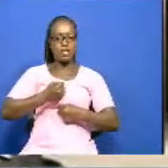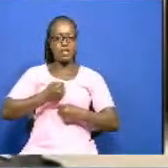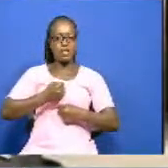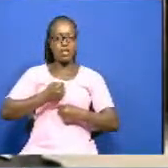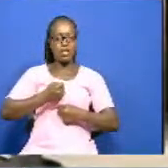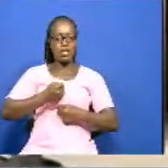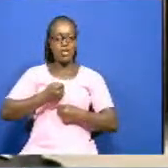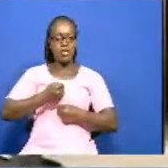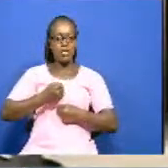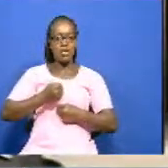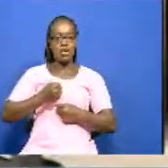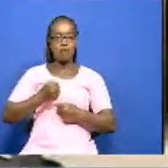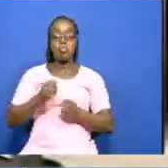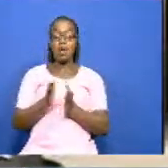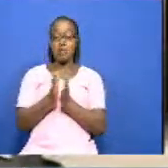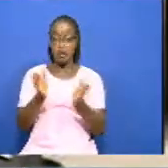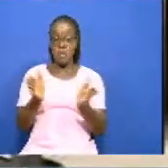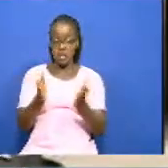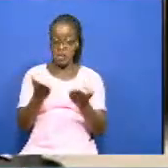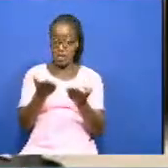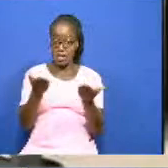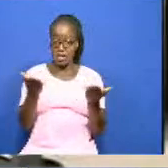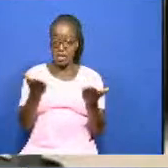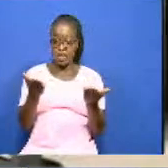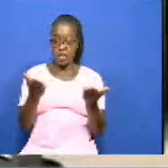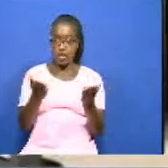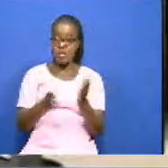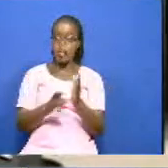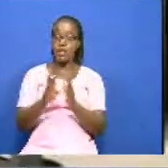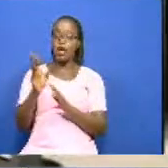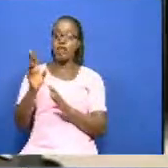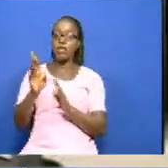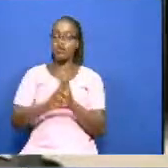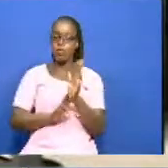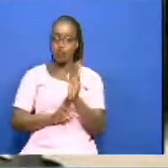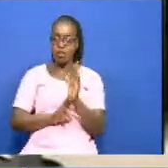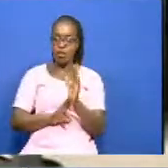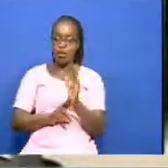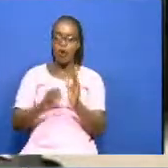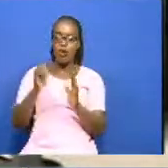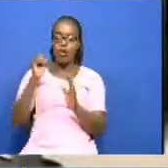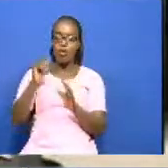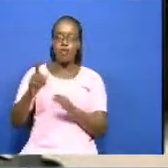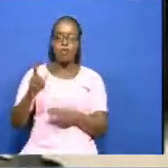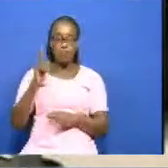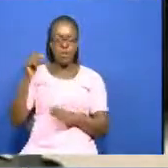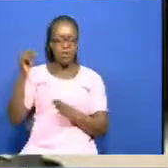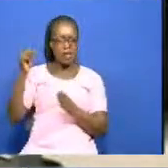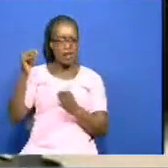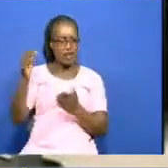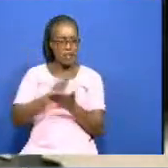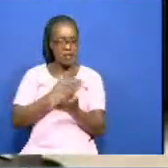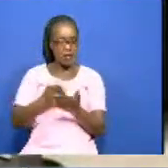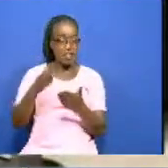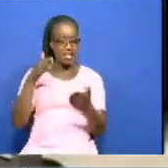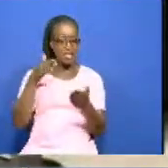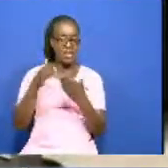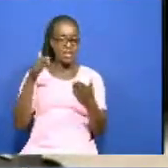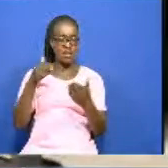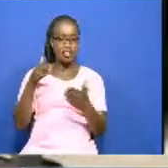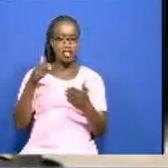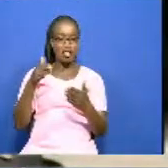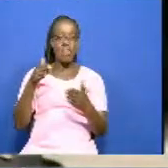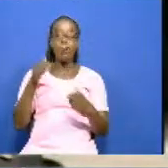by the members of the public in the rule of law. The fight against corruption in Kenya